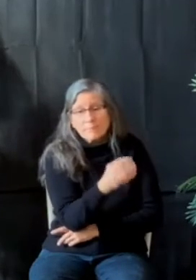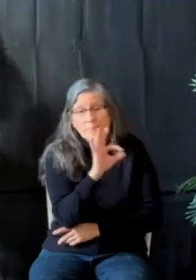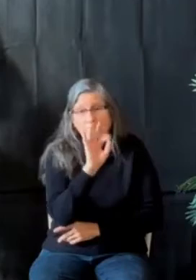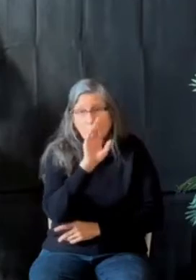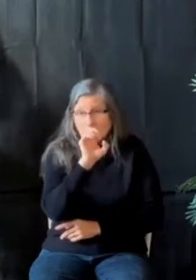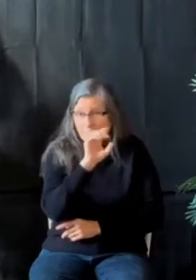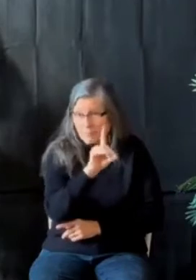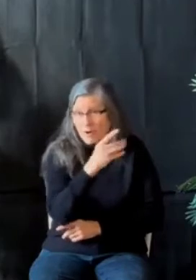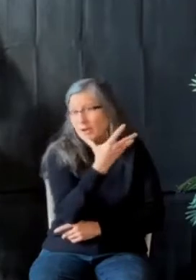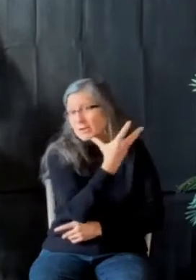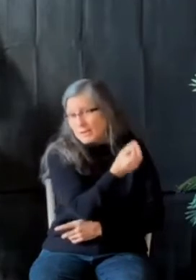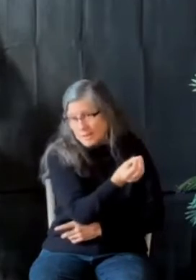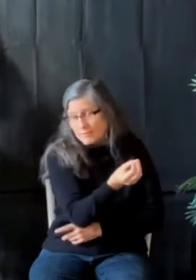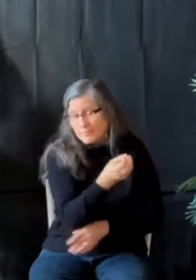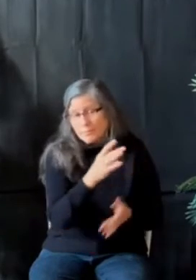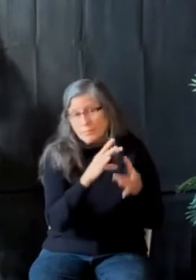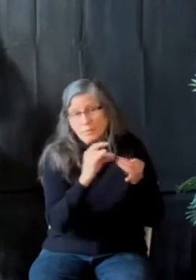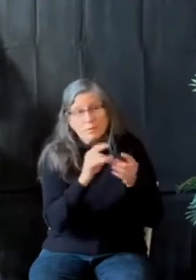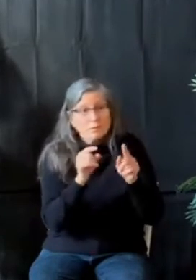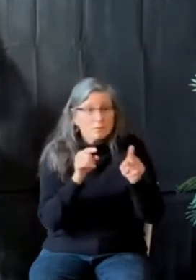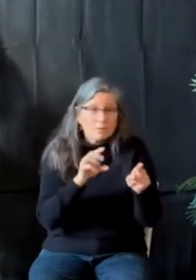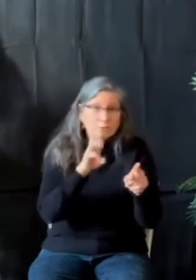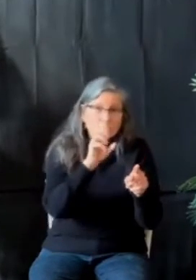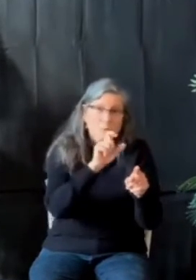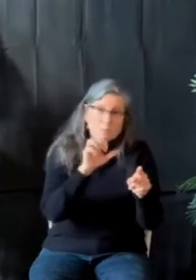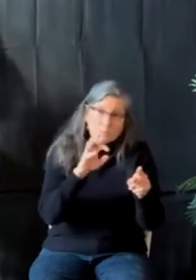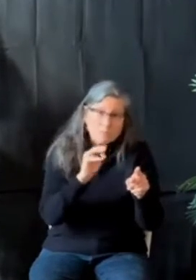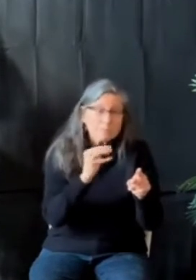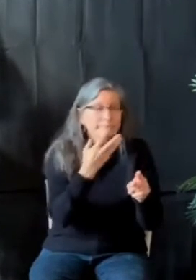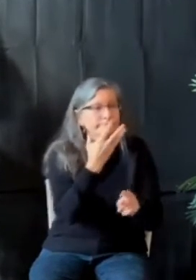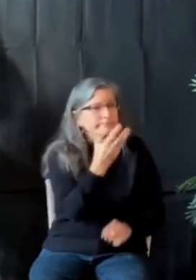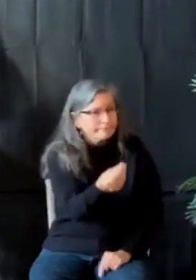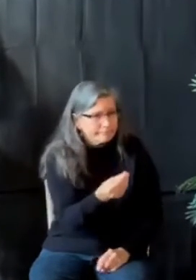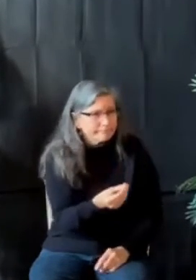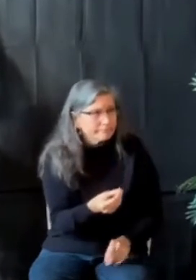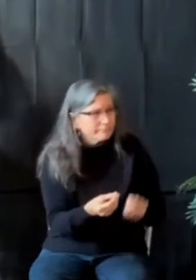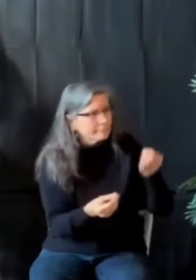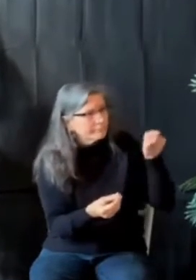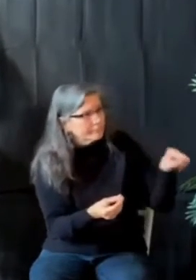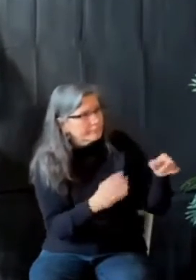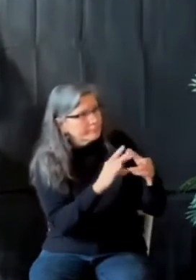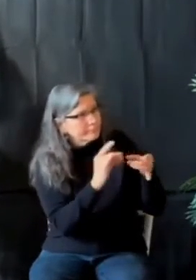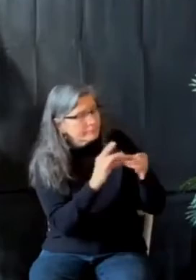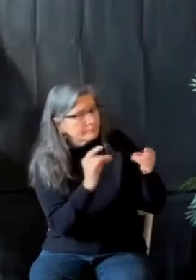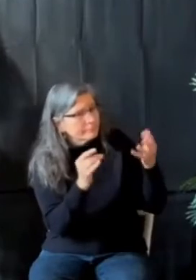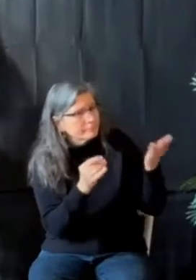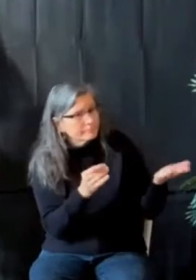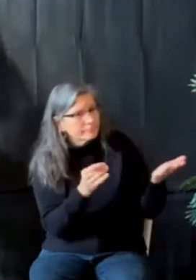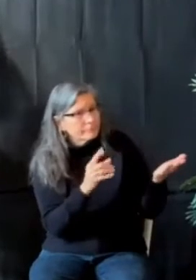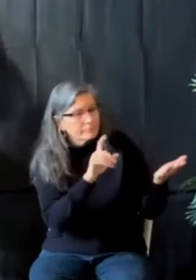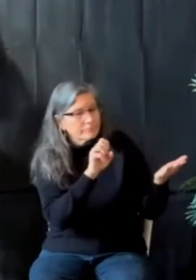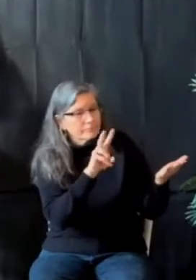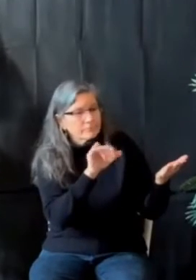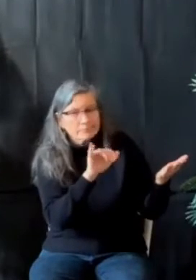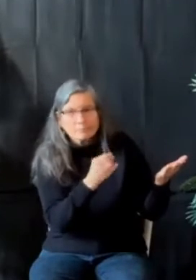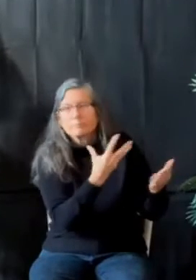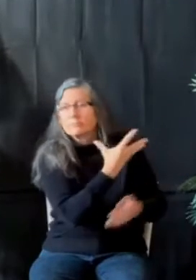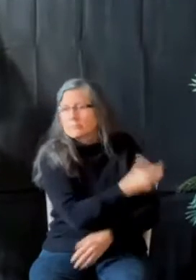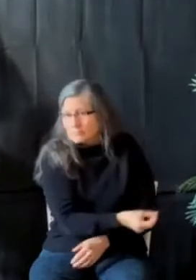Fred left. Let's talk about you, William. Okay. Let's talk about you, Levi.